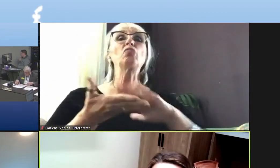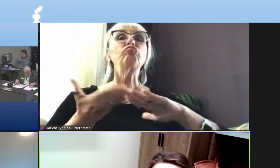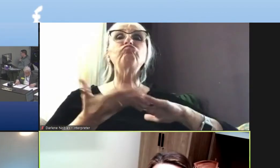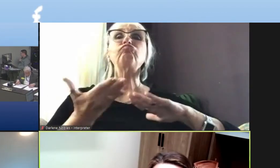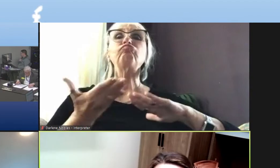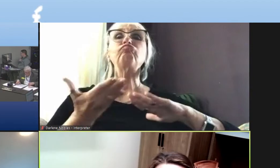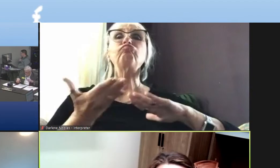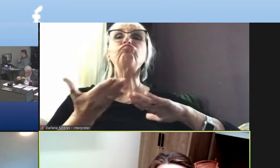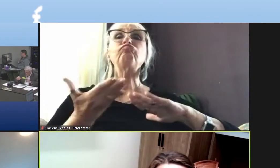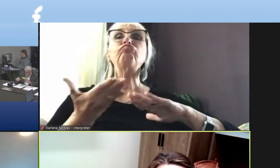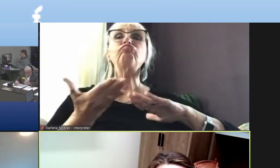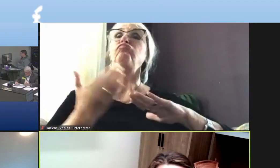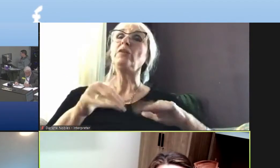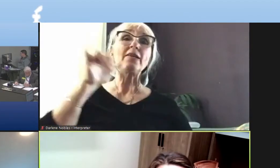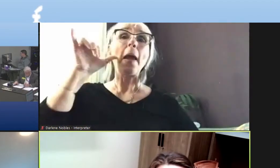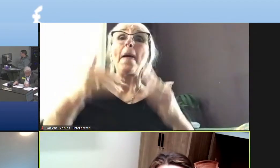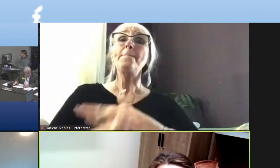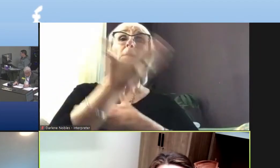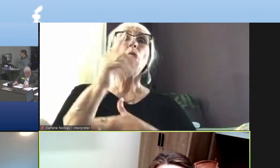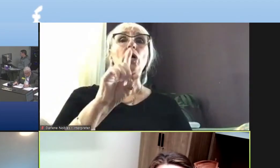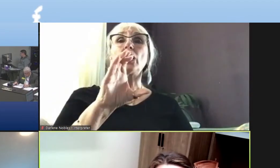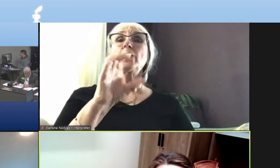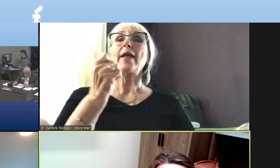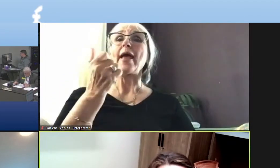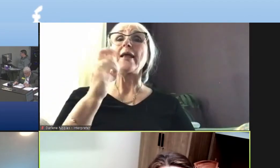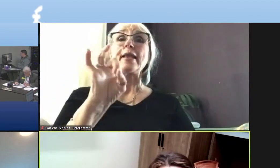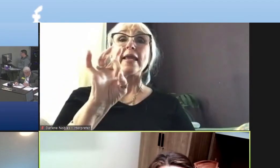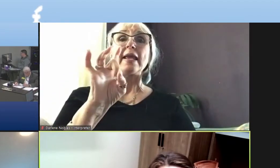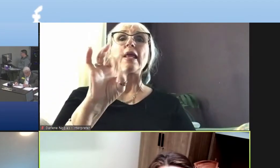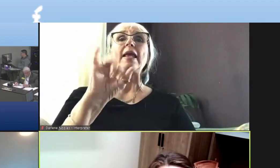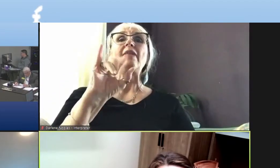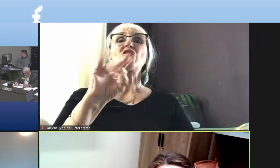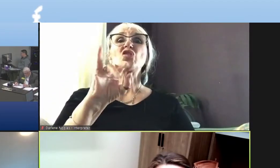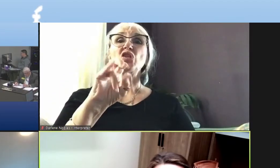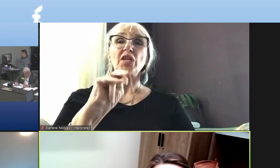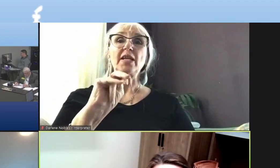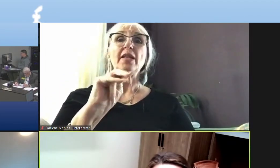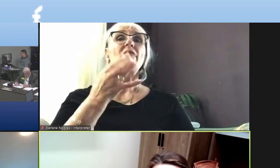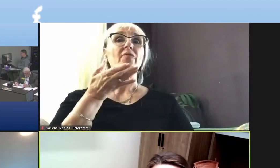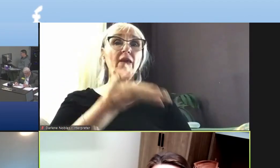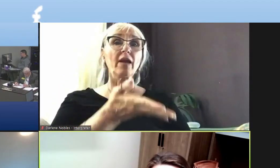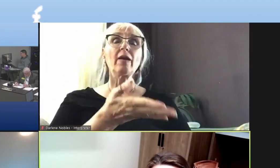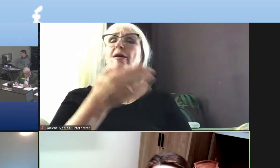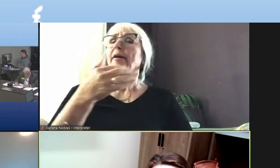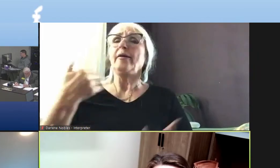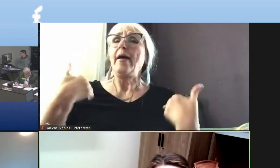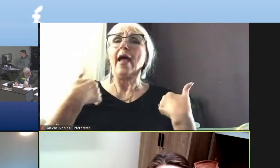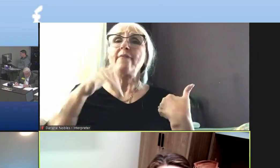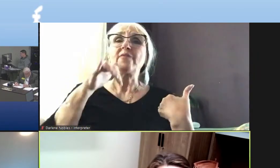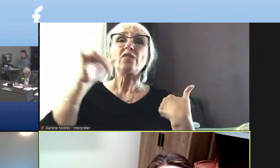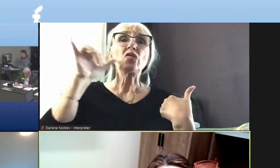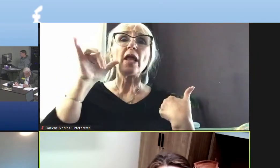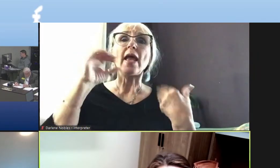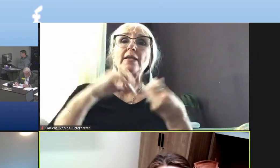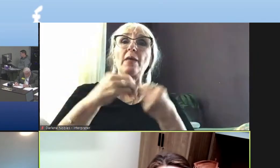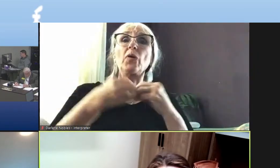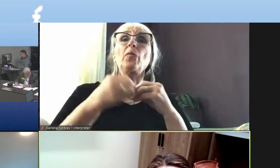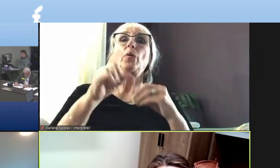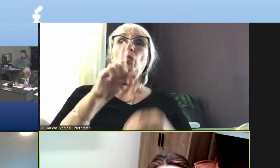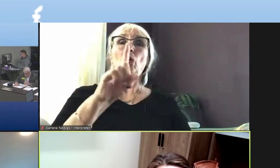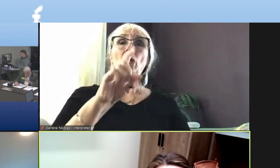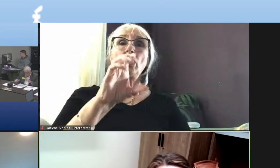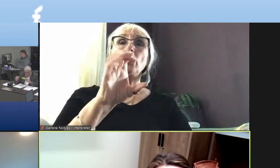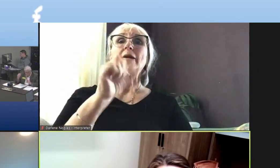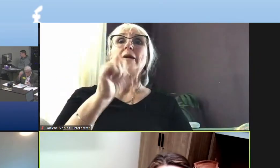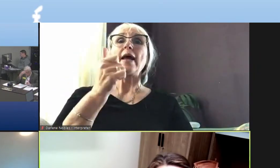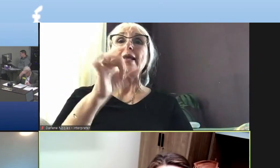done 118 infusions at the site. I don't have yesterday's numbers, but they have done 118 as